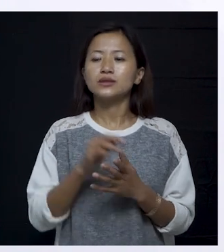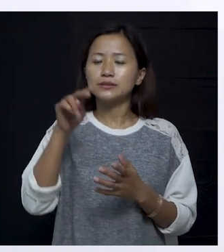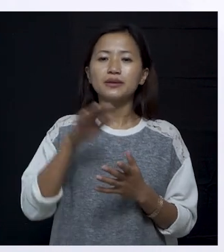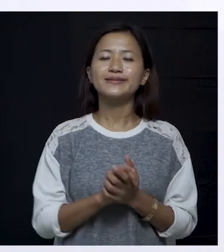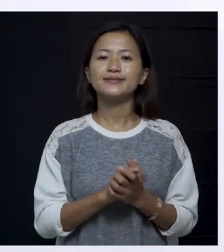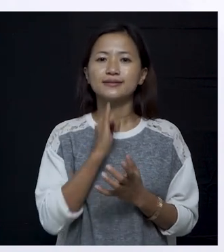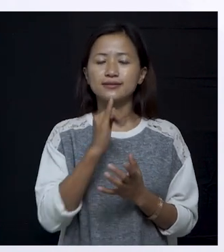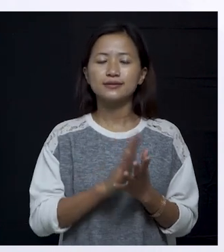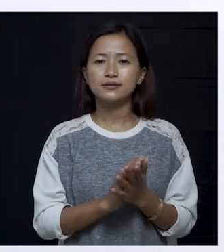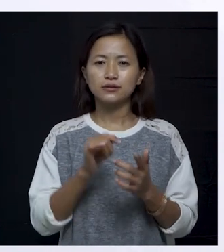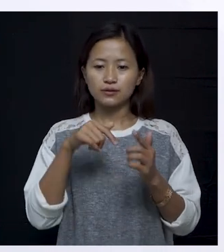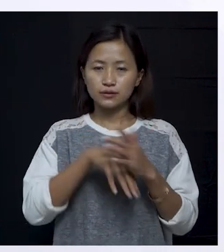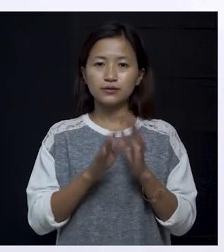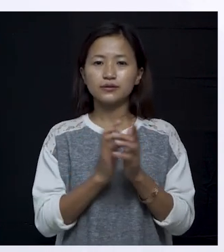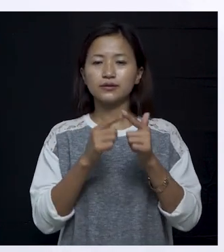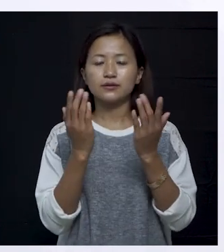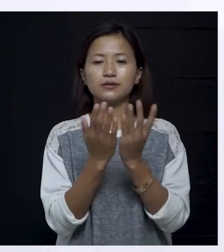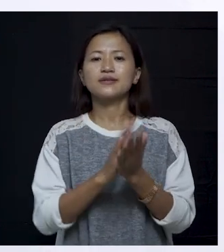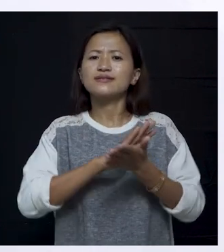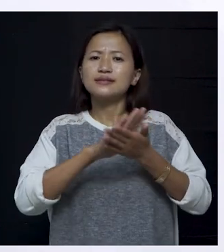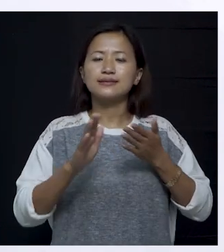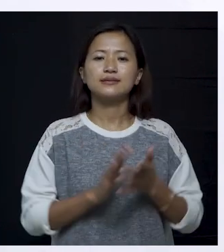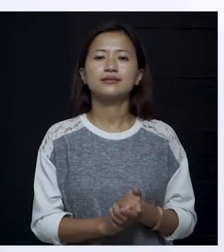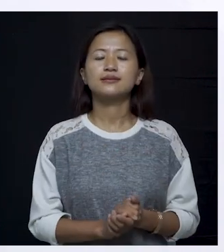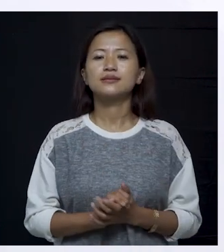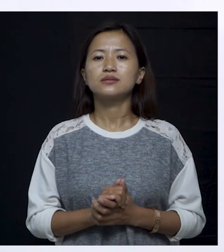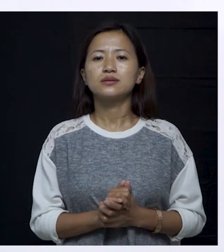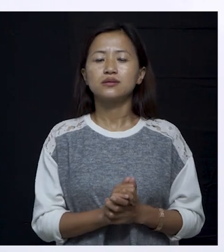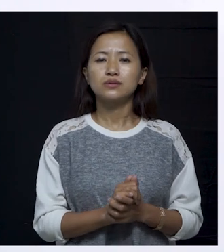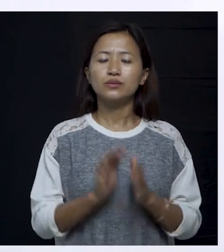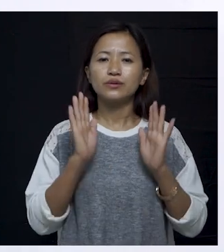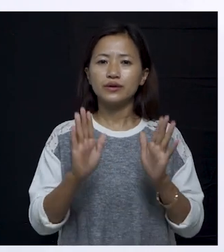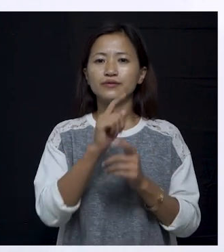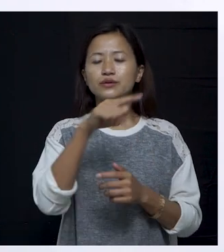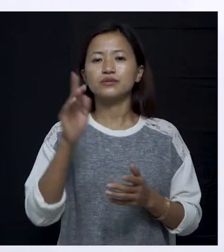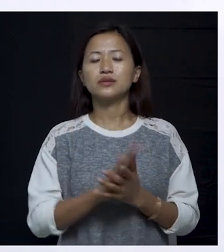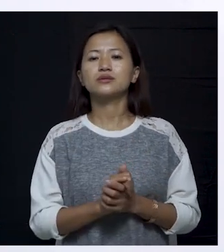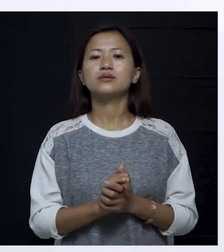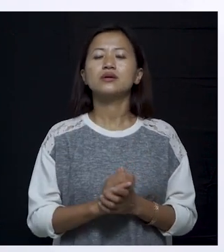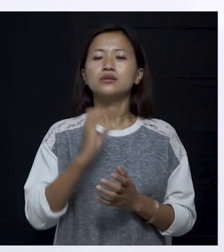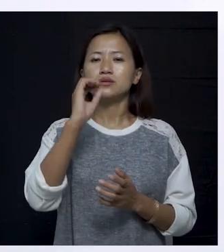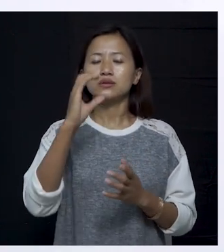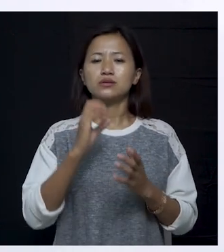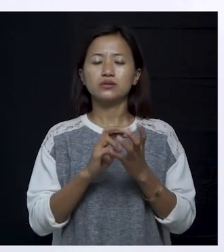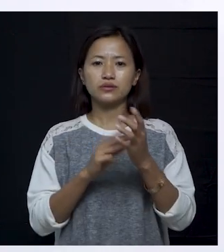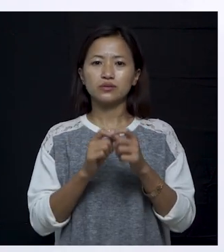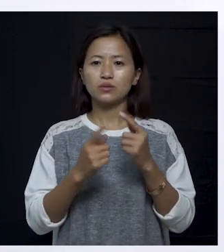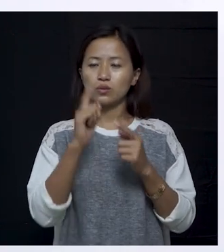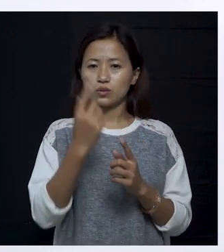is, in your textbook, it states clearly that, okay, we have the right to conserve one's